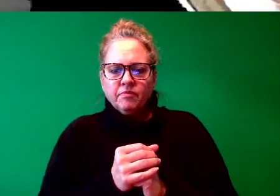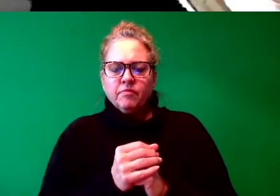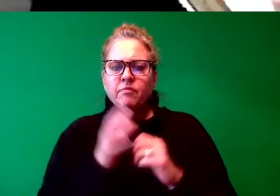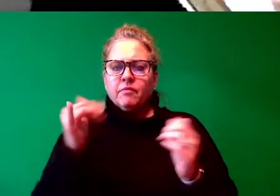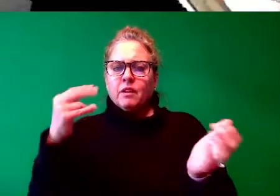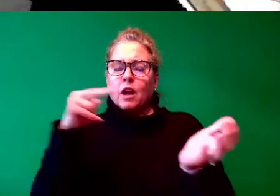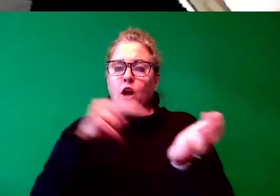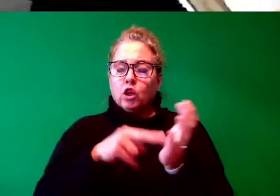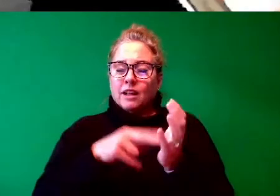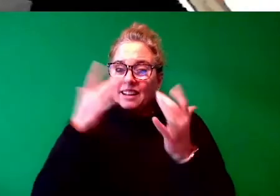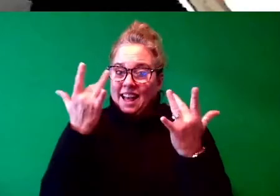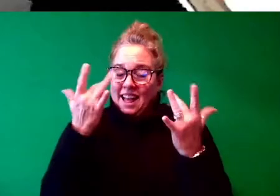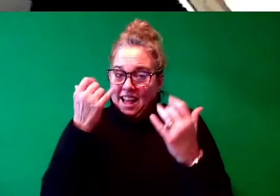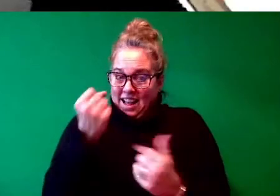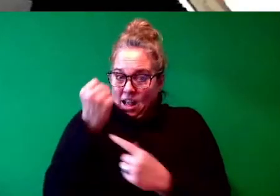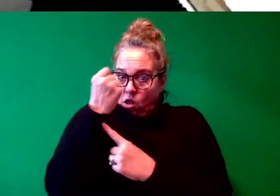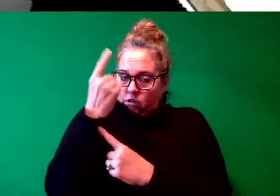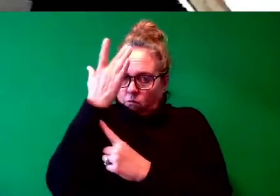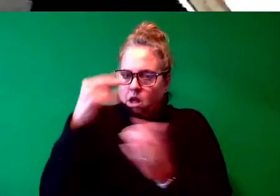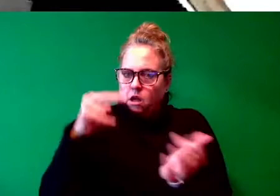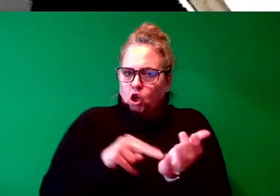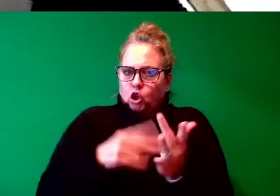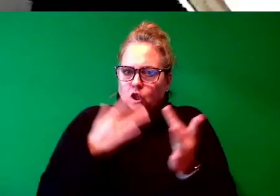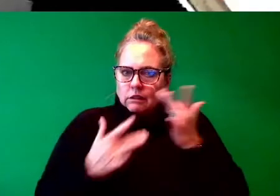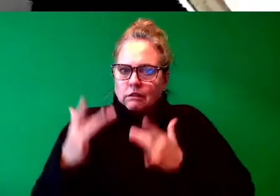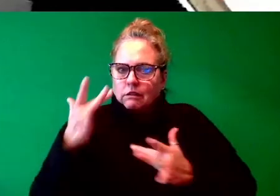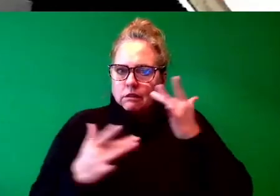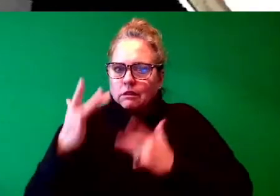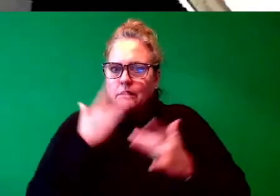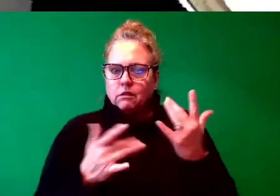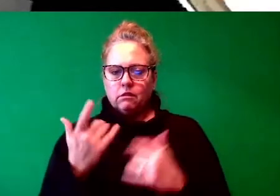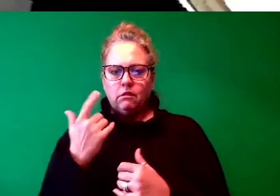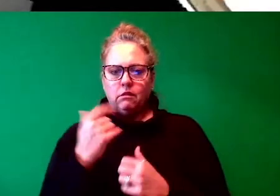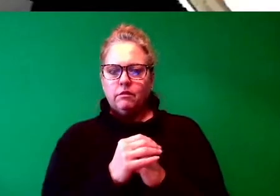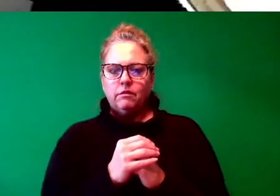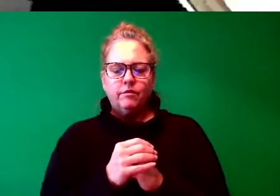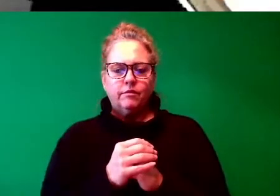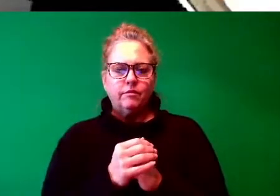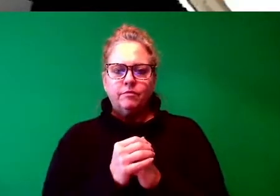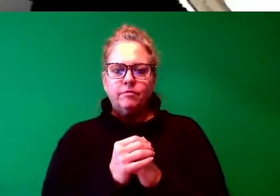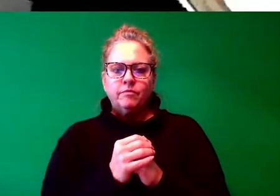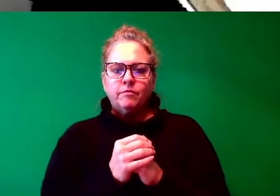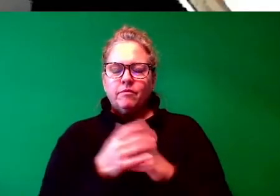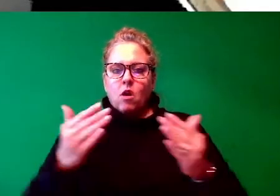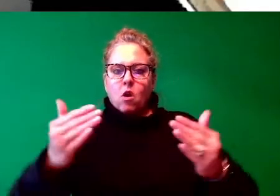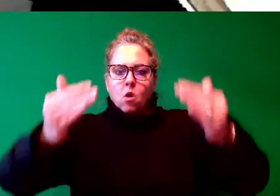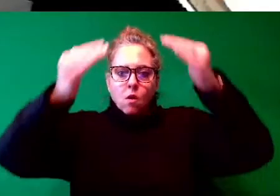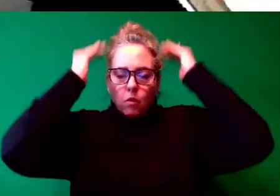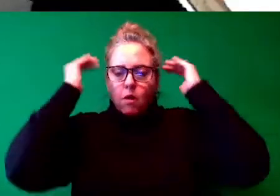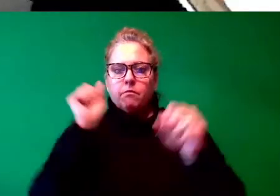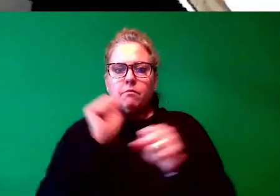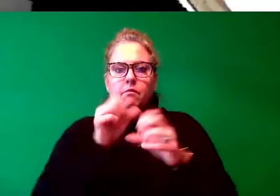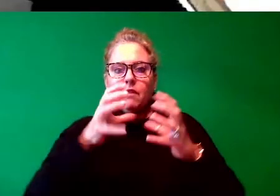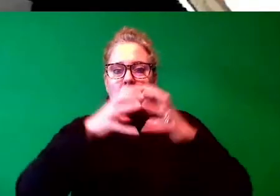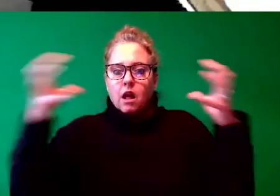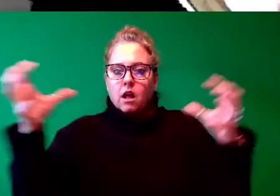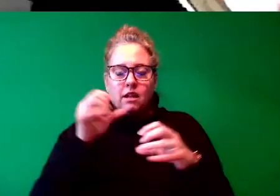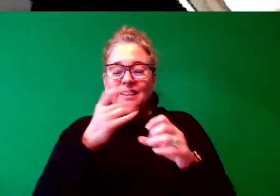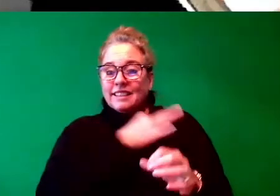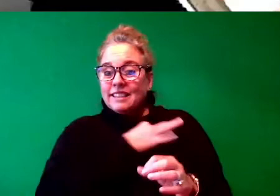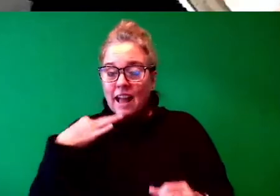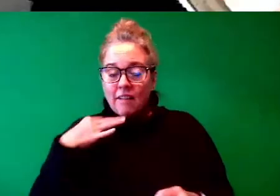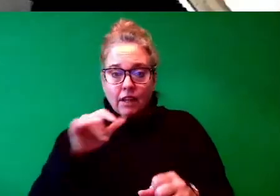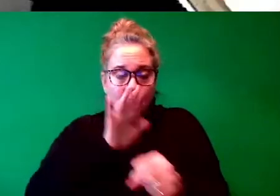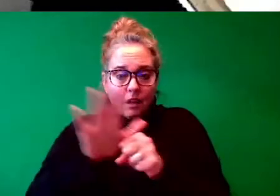you're overworked and understaffed, and you can only keep that up for so long, and then you have to take care of yourselves. And so I